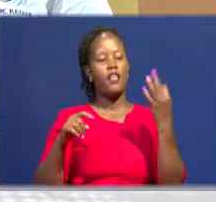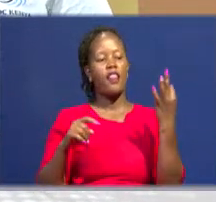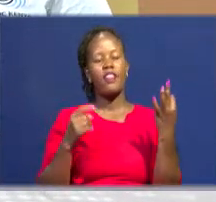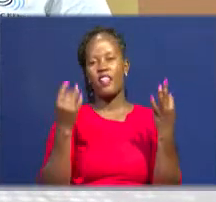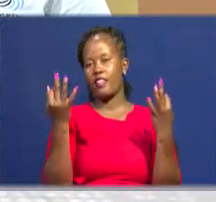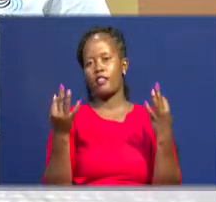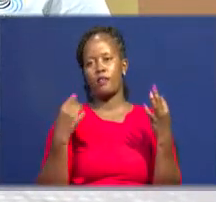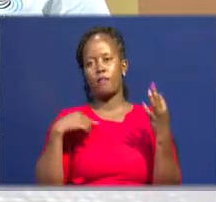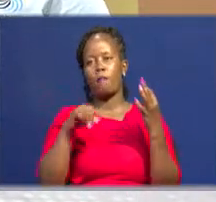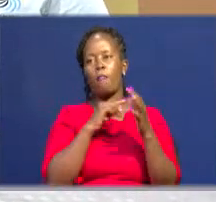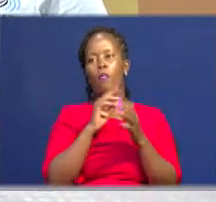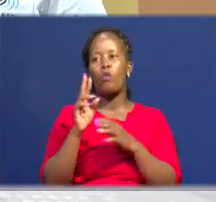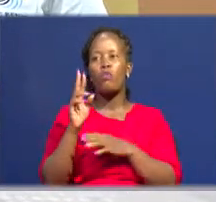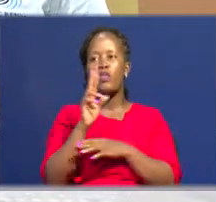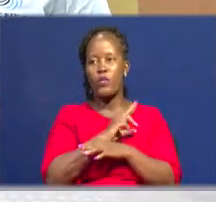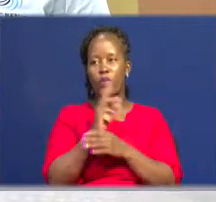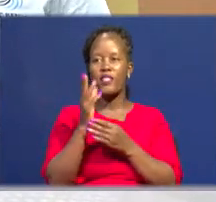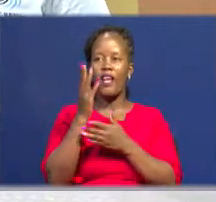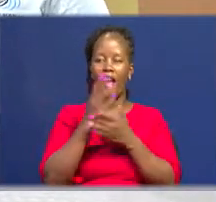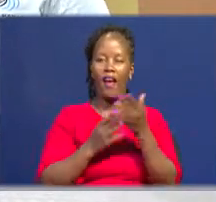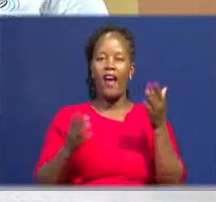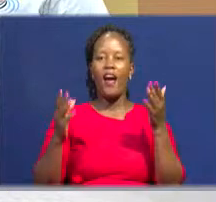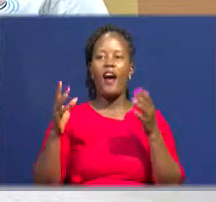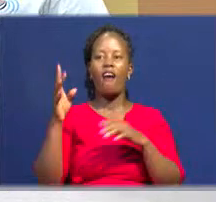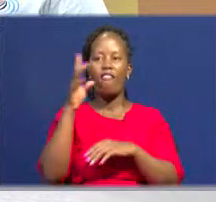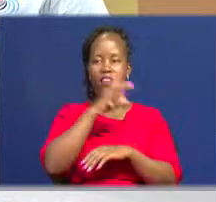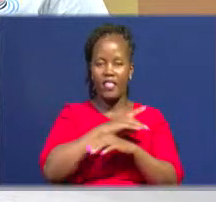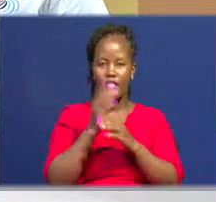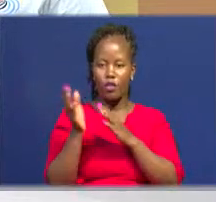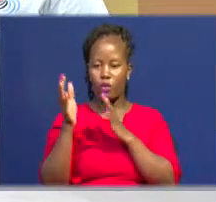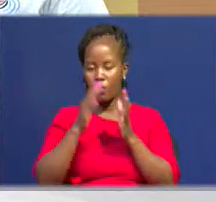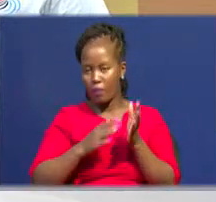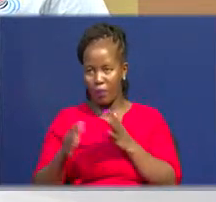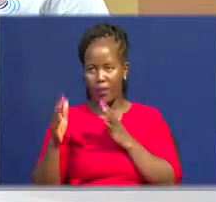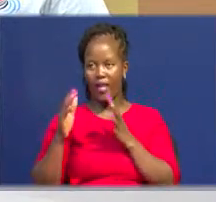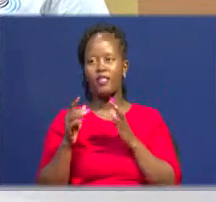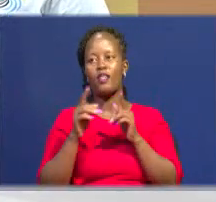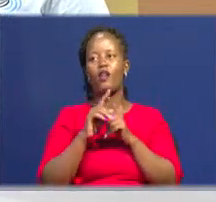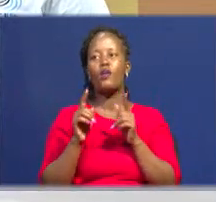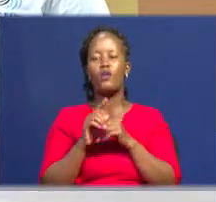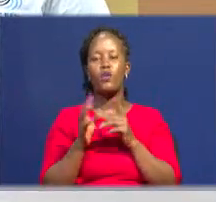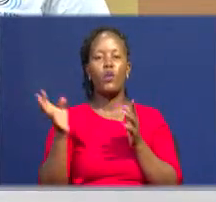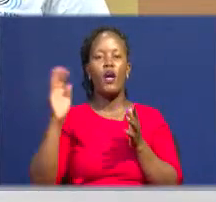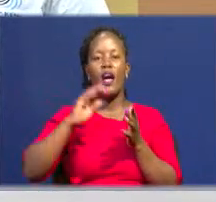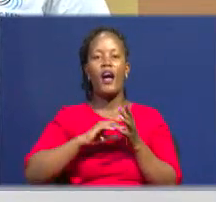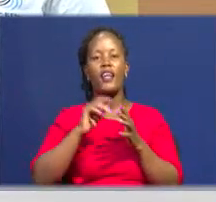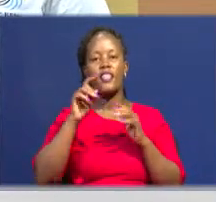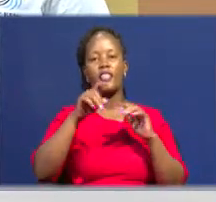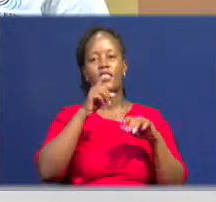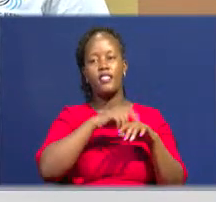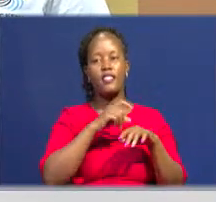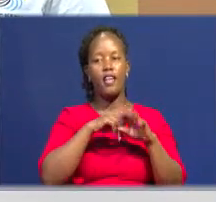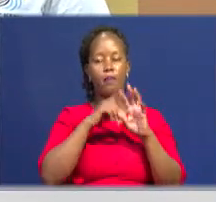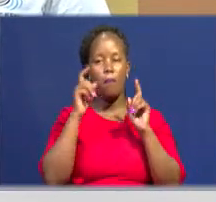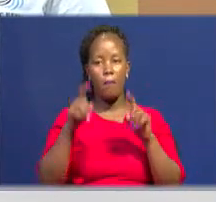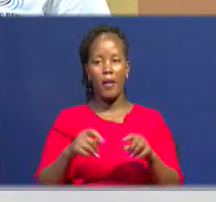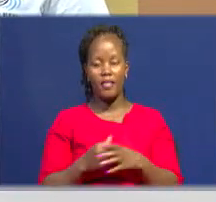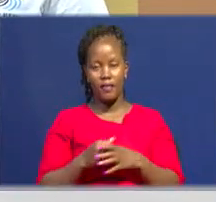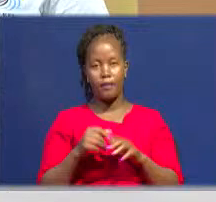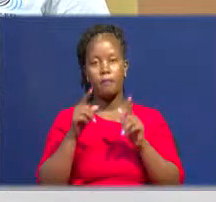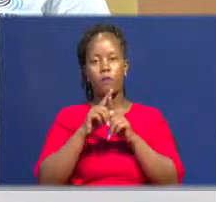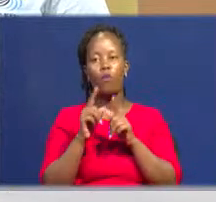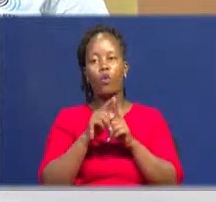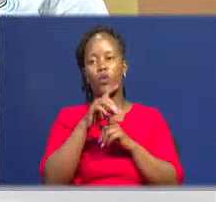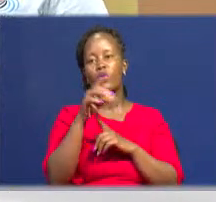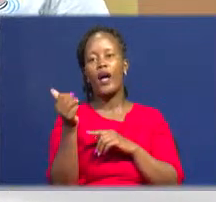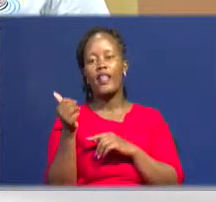took us almost half a day to just put out that surface there in Bumtwani, and we still have to put it out this time. It's the same one that will be used in Tunisia, so it's